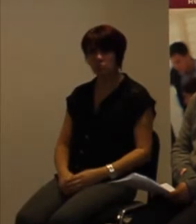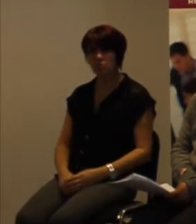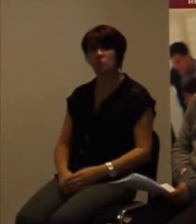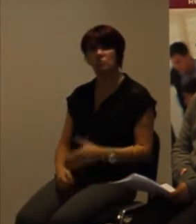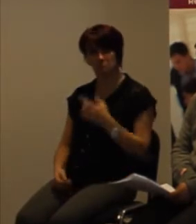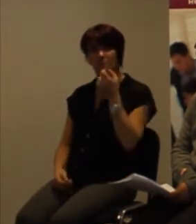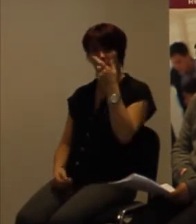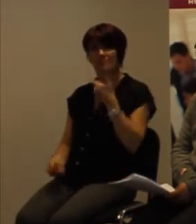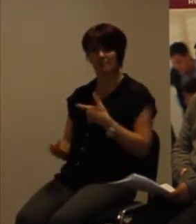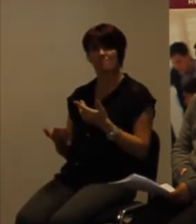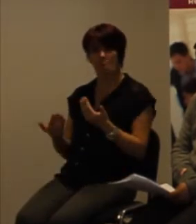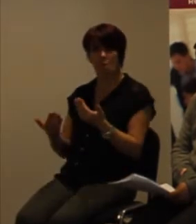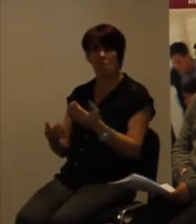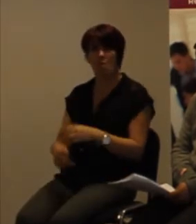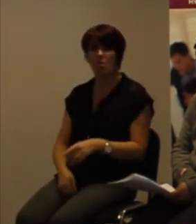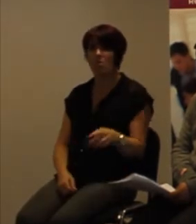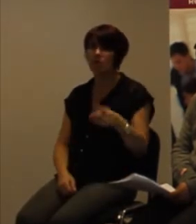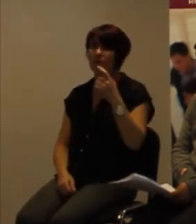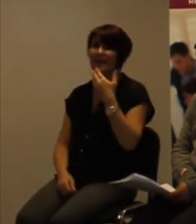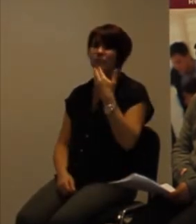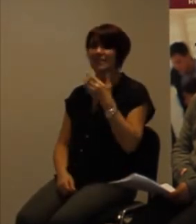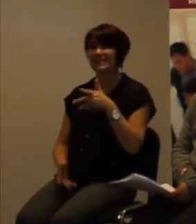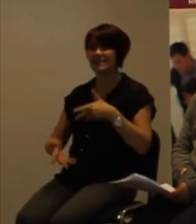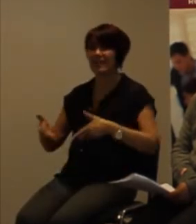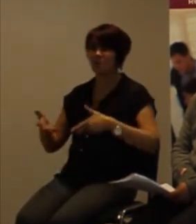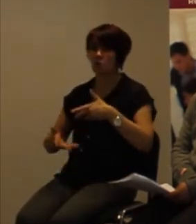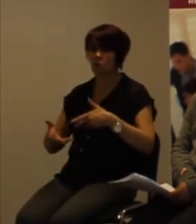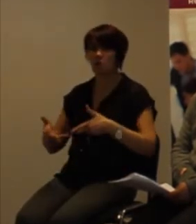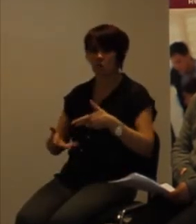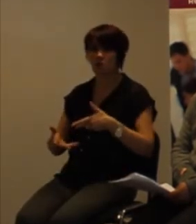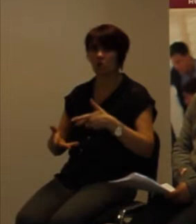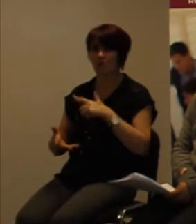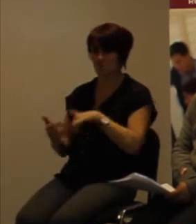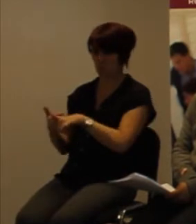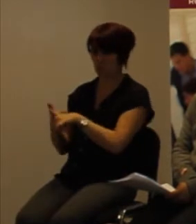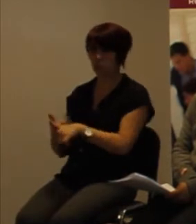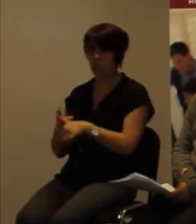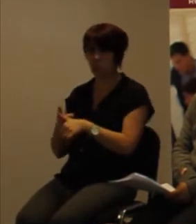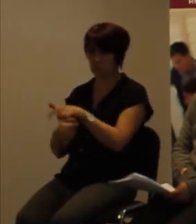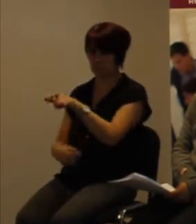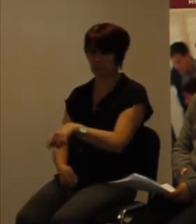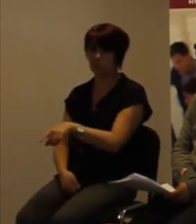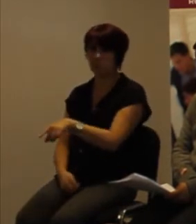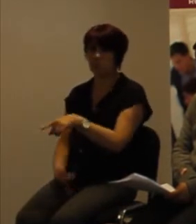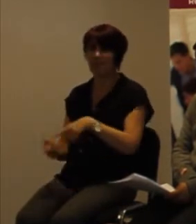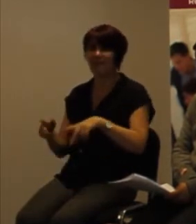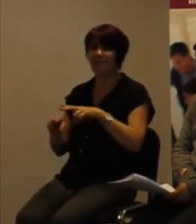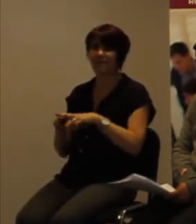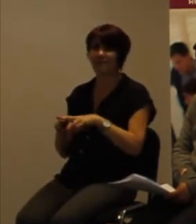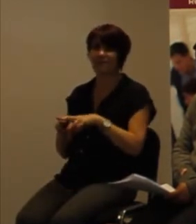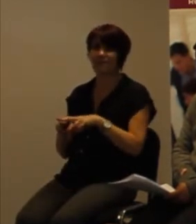but we can use a signer to support a learner where